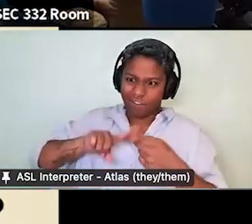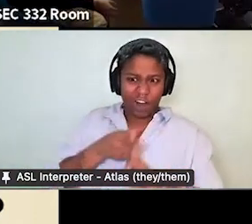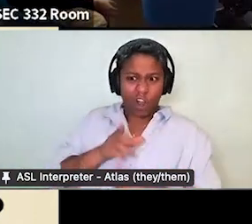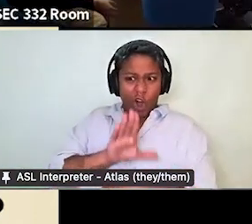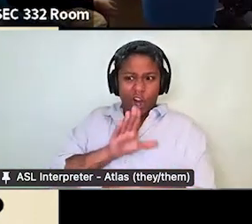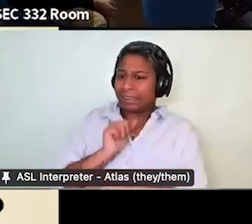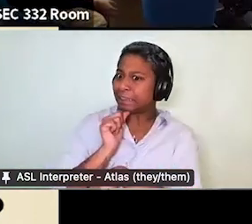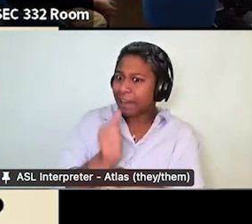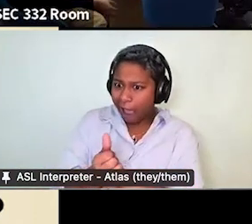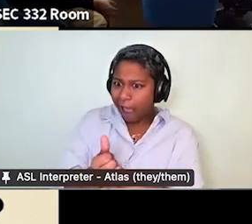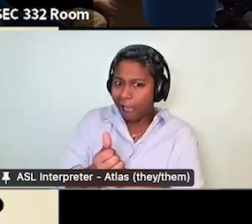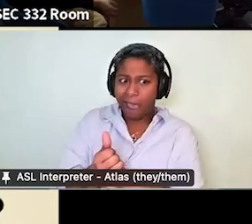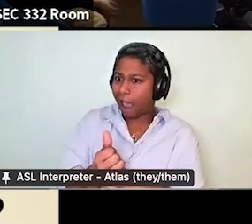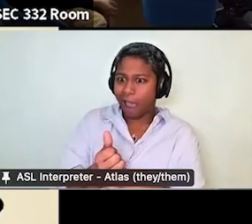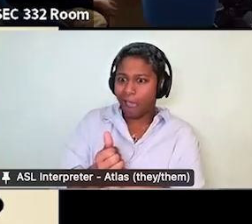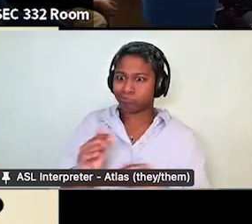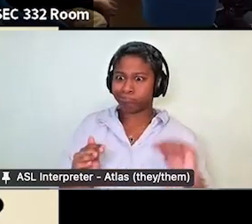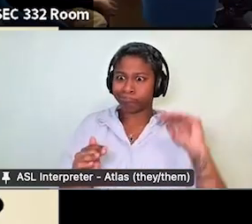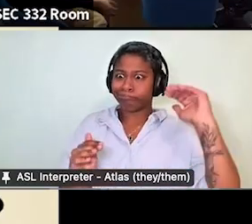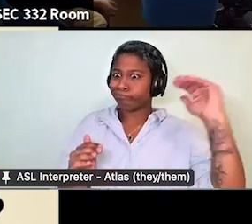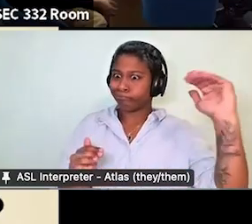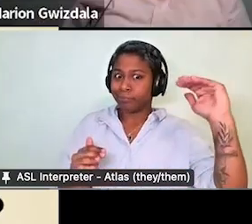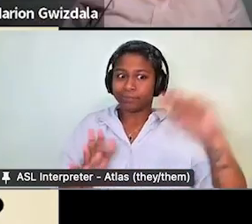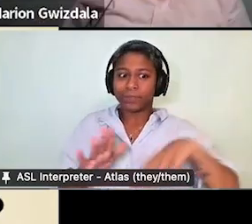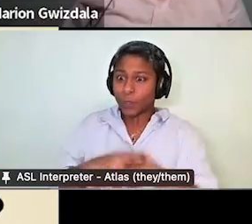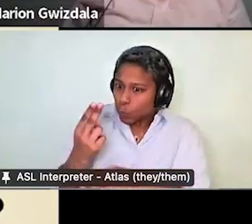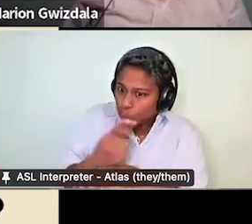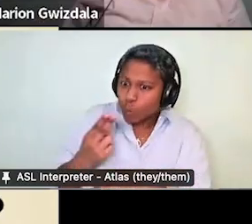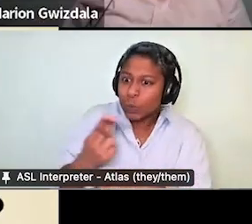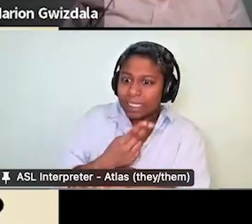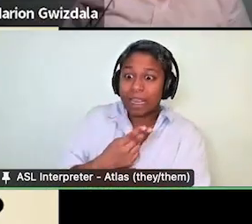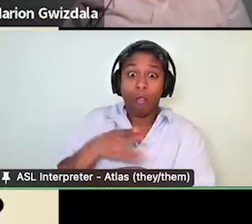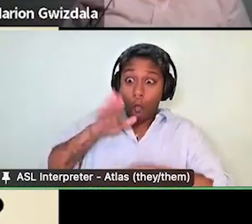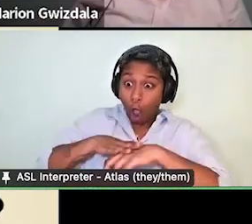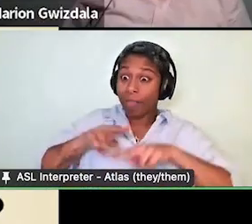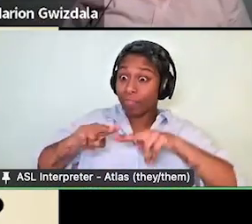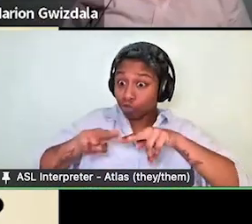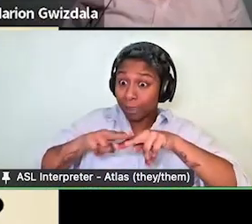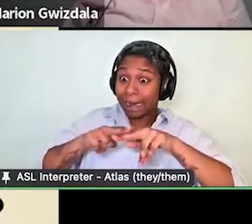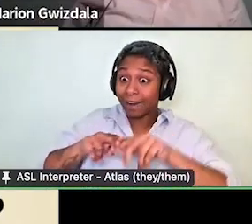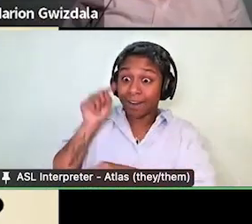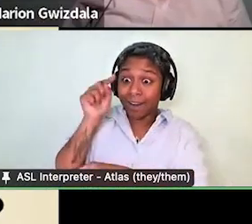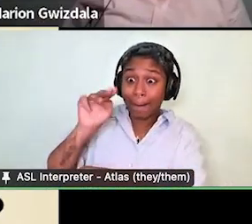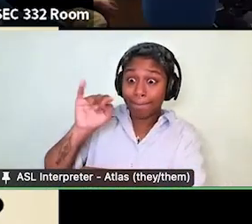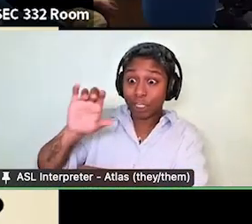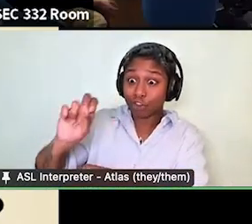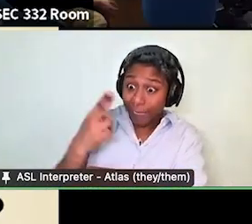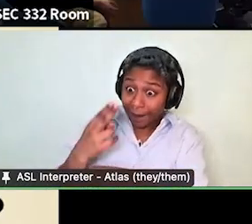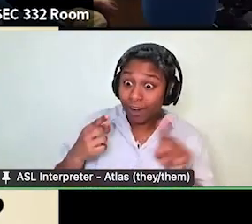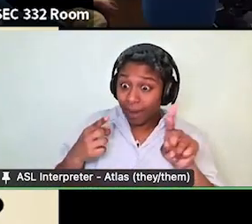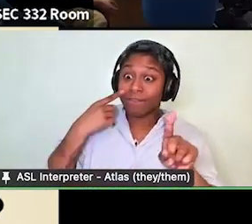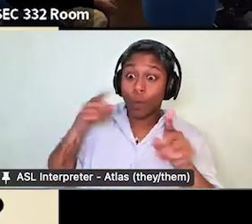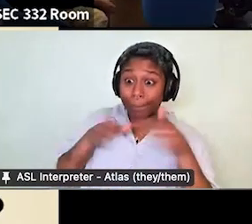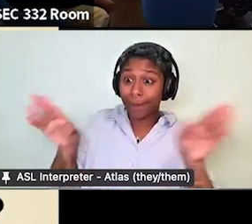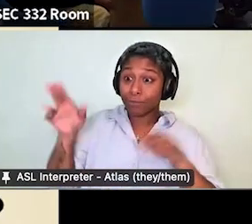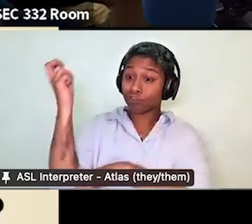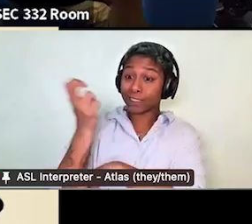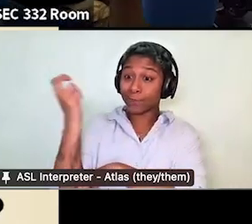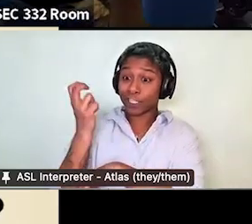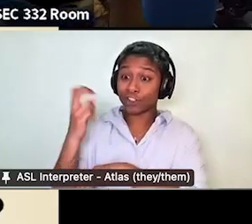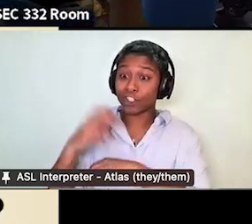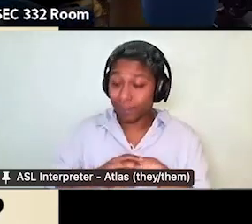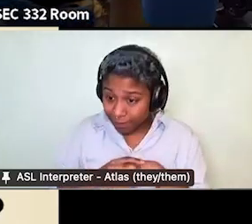was riding the train in Michigan, like public transportation. Yeah. I don't know. It blew my